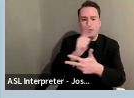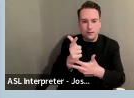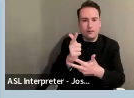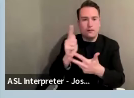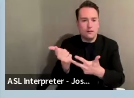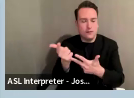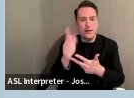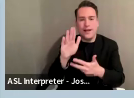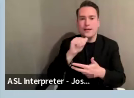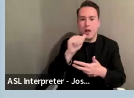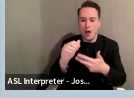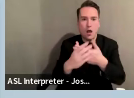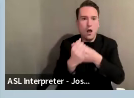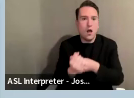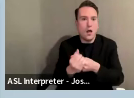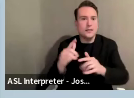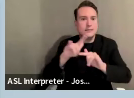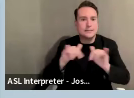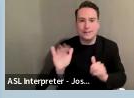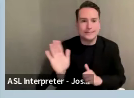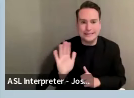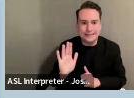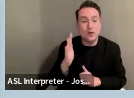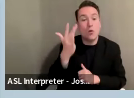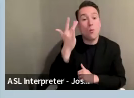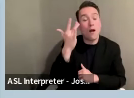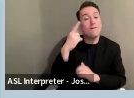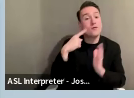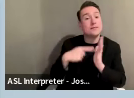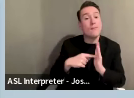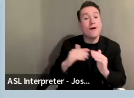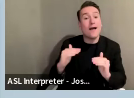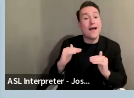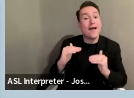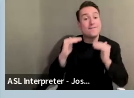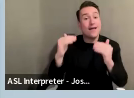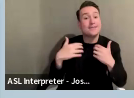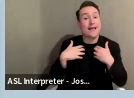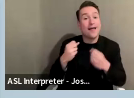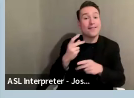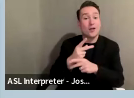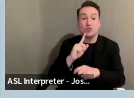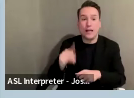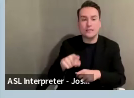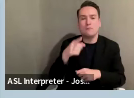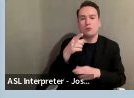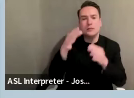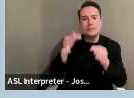you think about it with your advanced healthcare directive, if you named your two kids equally on that and they